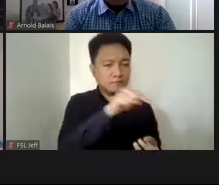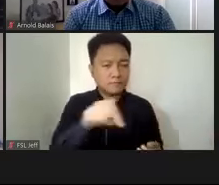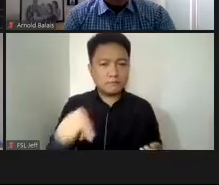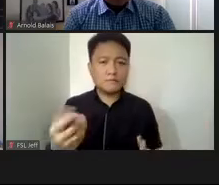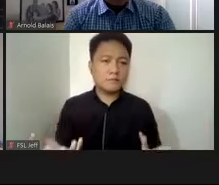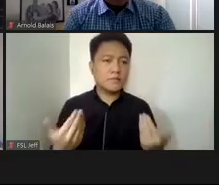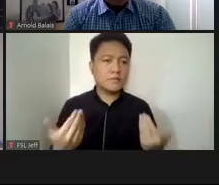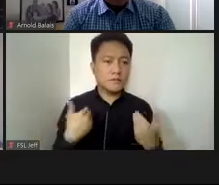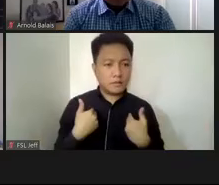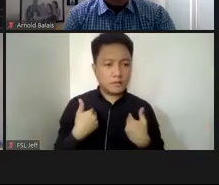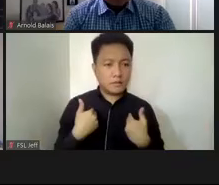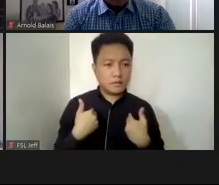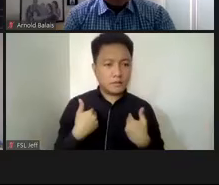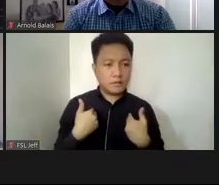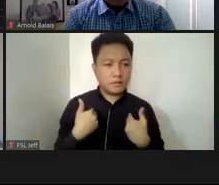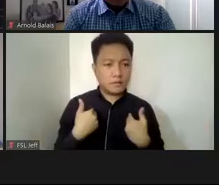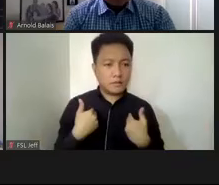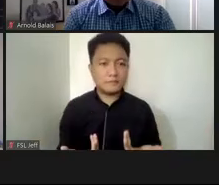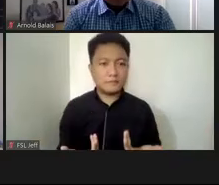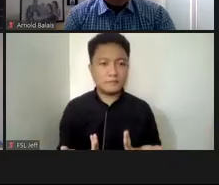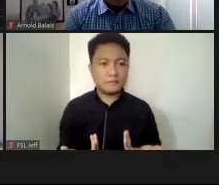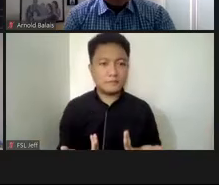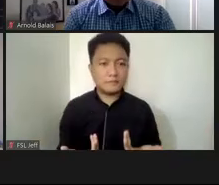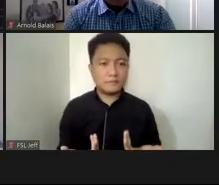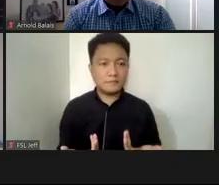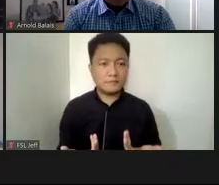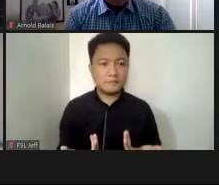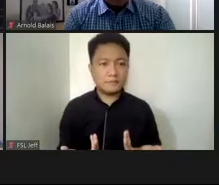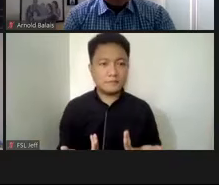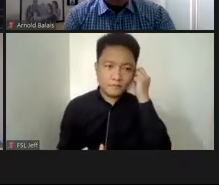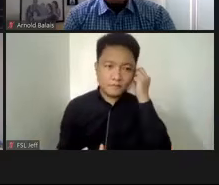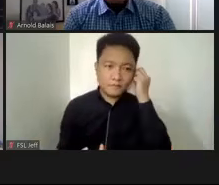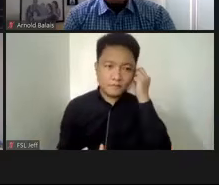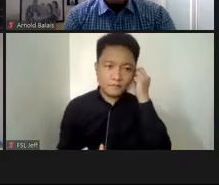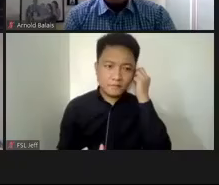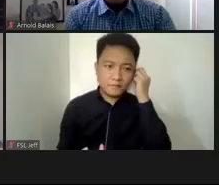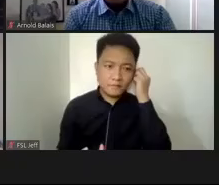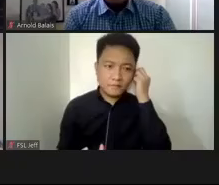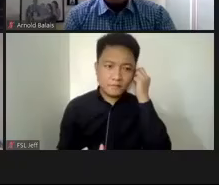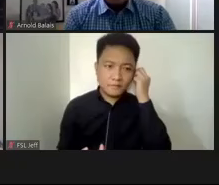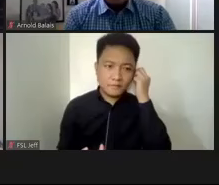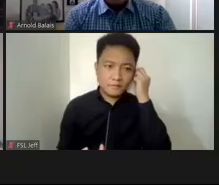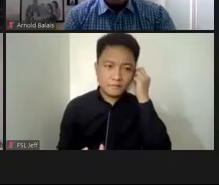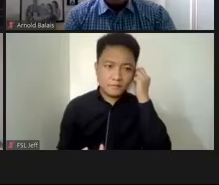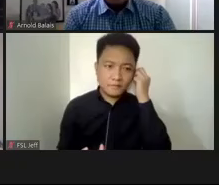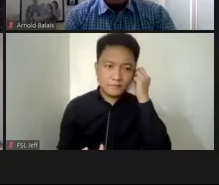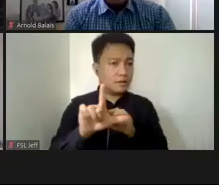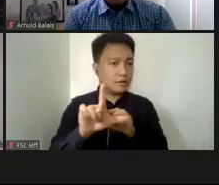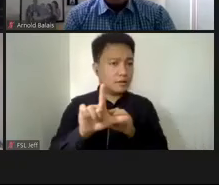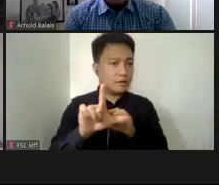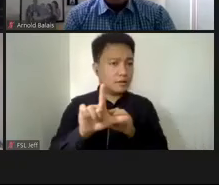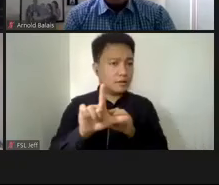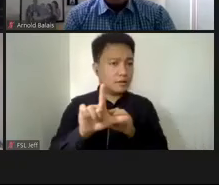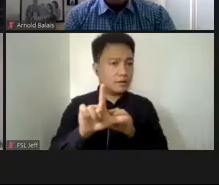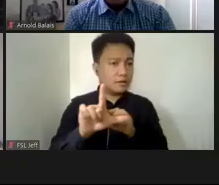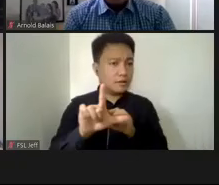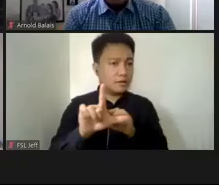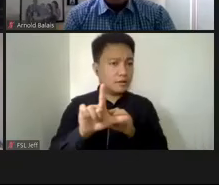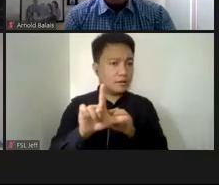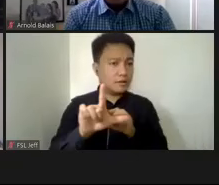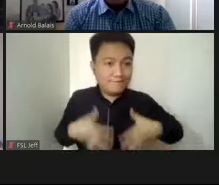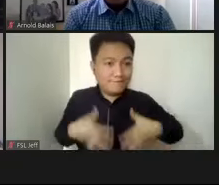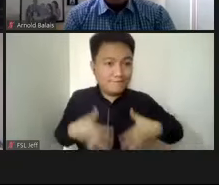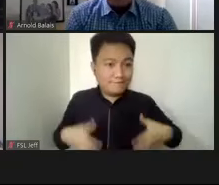my province of Ilocos Norte. Yeah, so I'm wearing a product of the Blaan tribe and the Kalinga